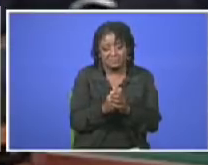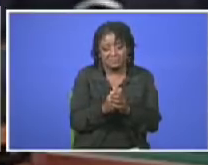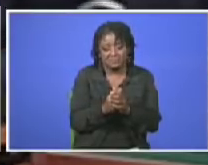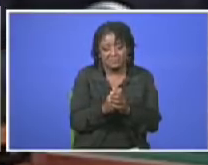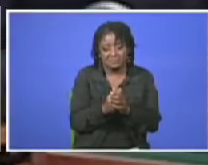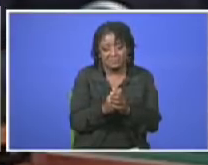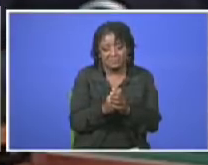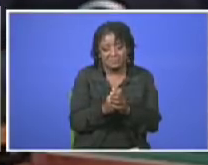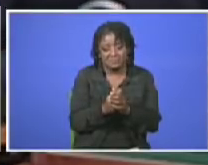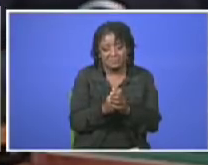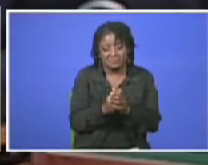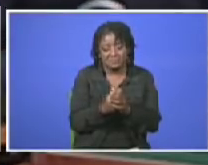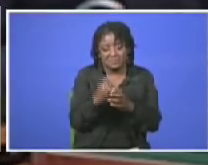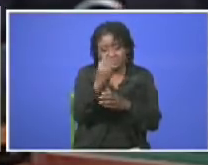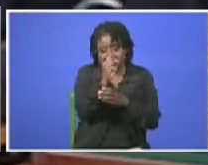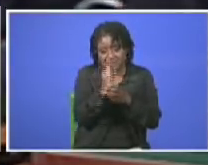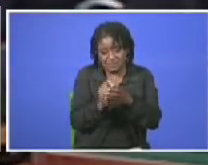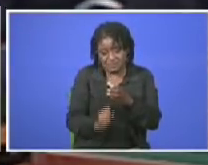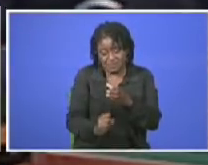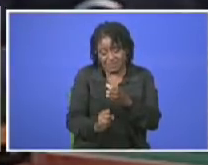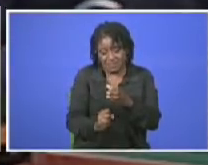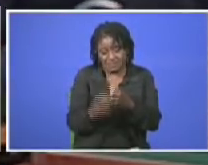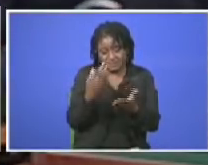sinking fund deficit was $50 million.